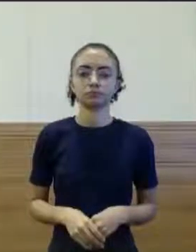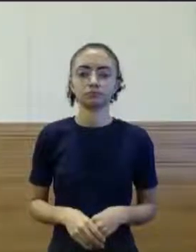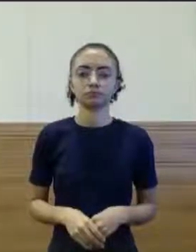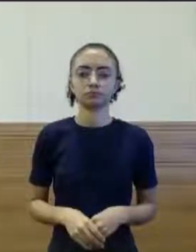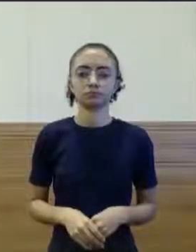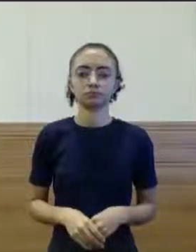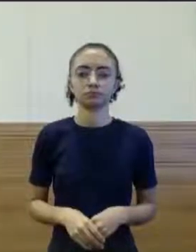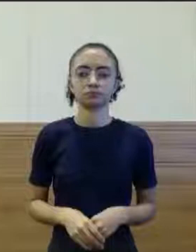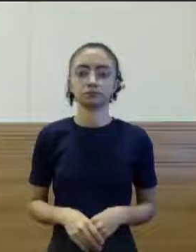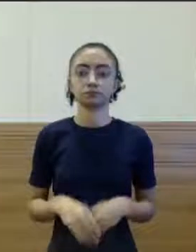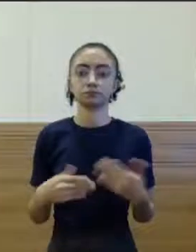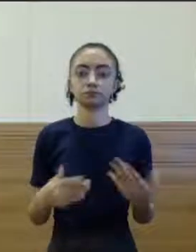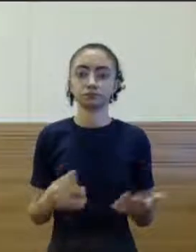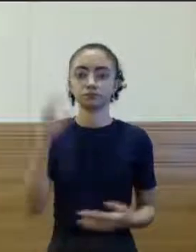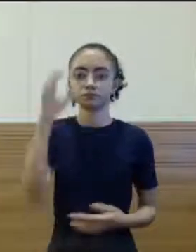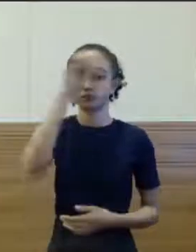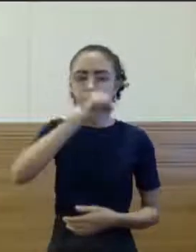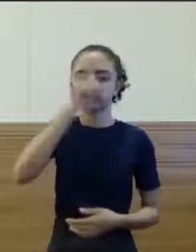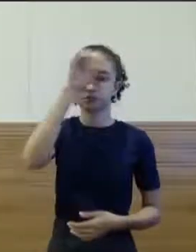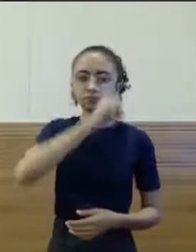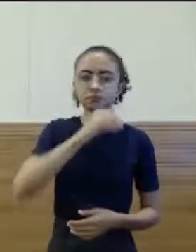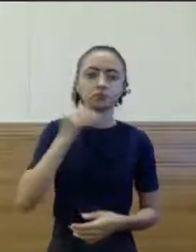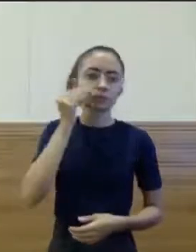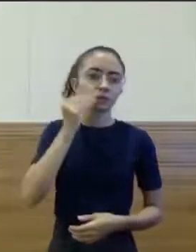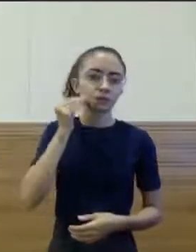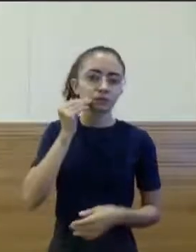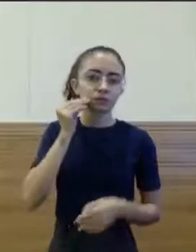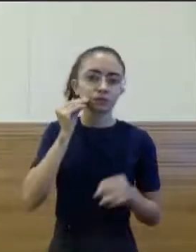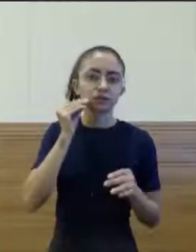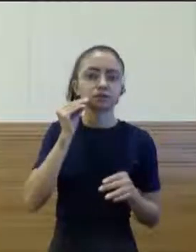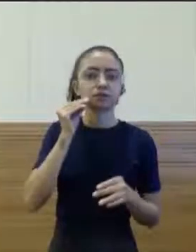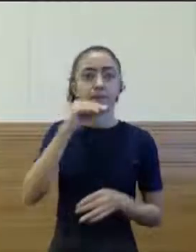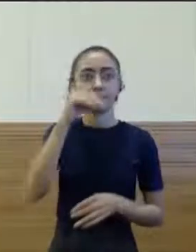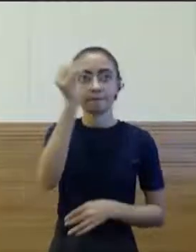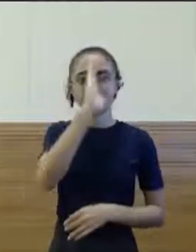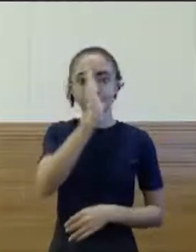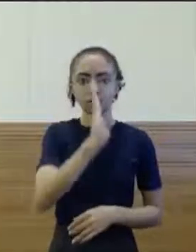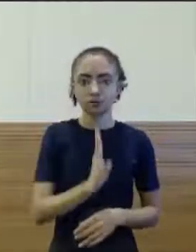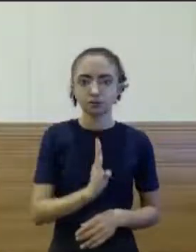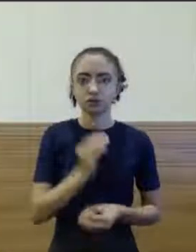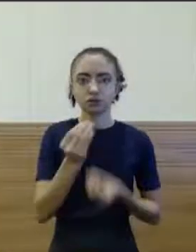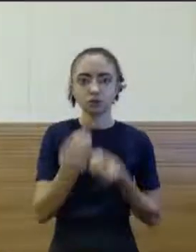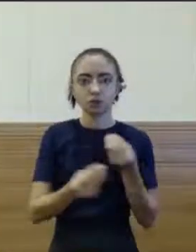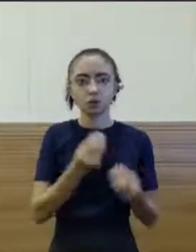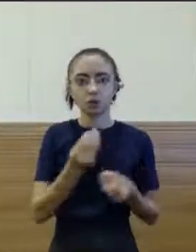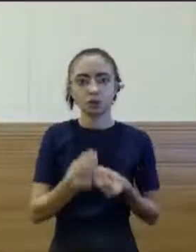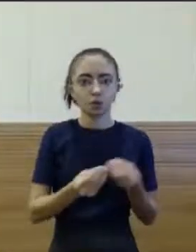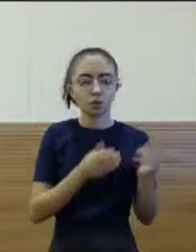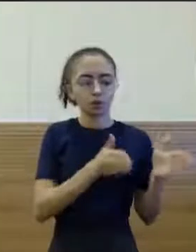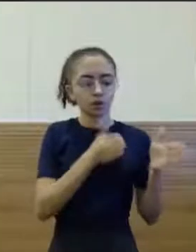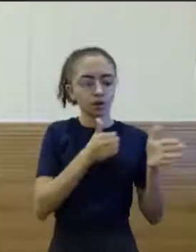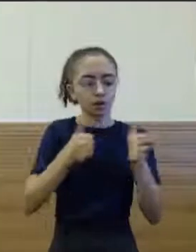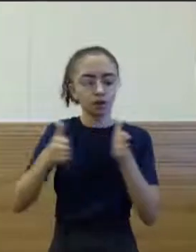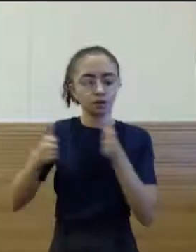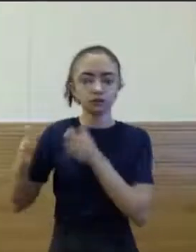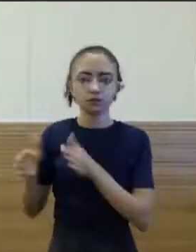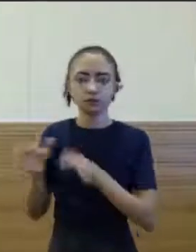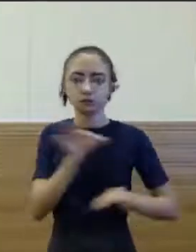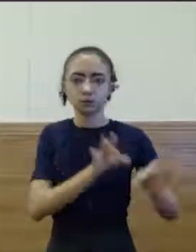so, in learning a lot from the Brazilian experience, the NOVA classification that for us